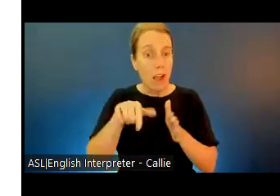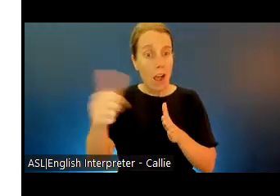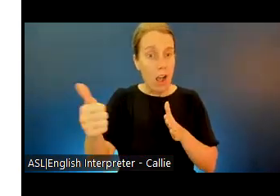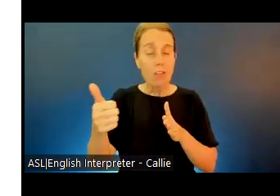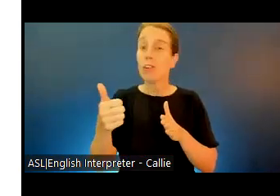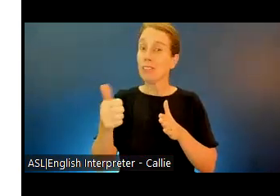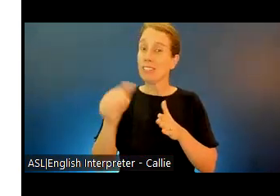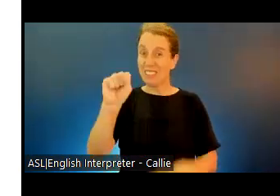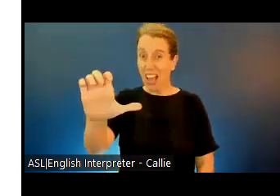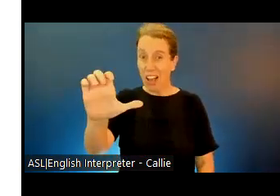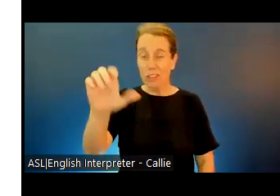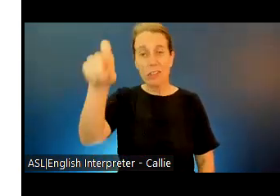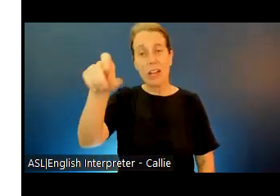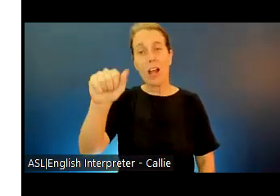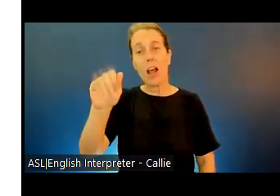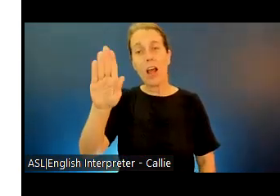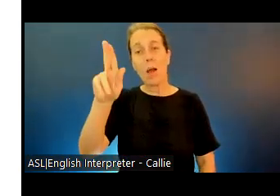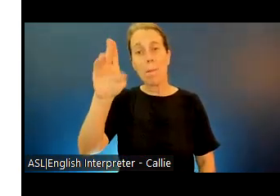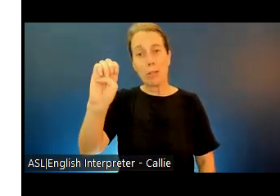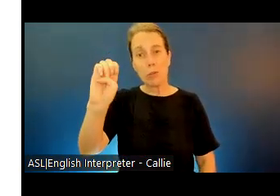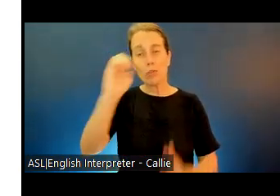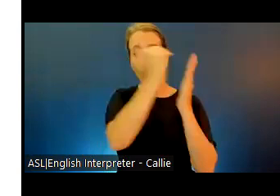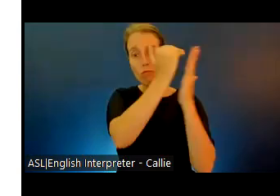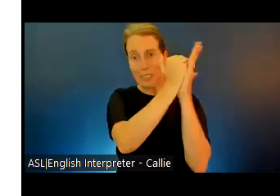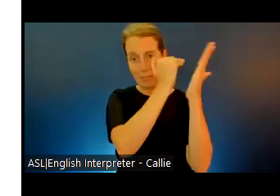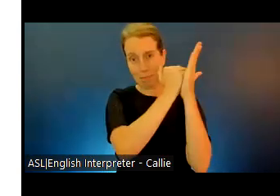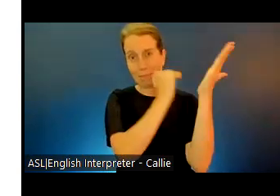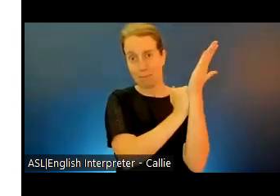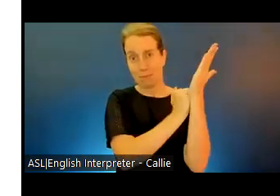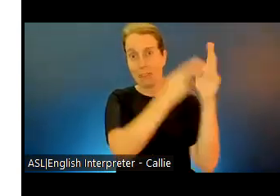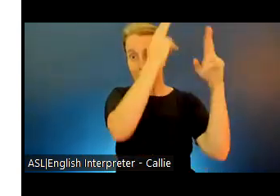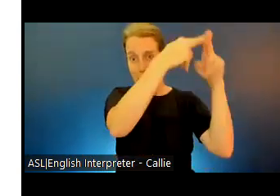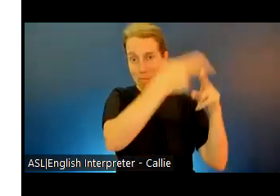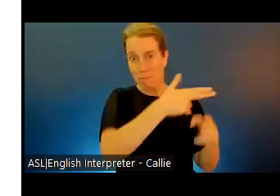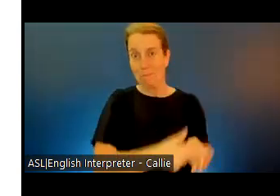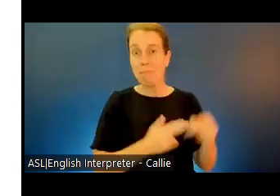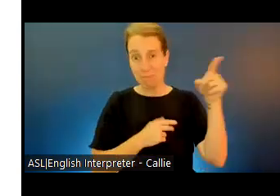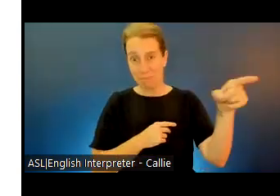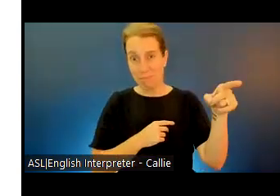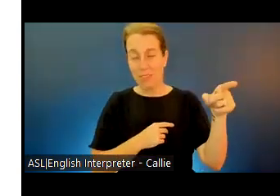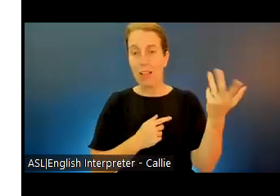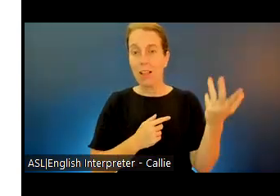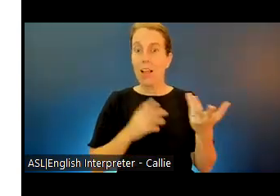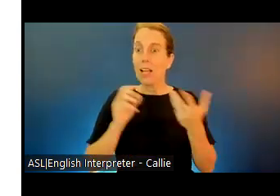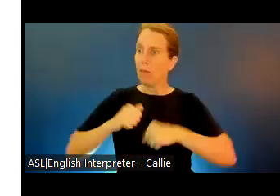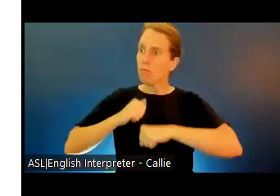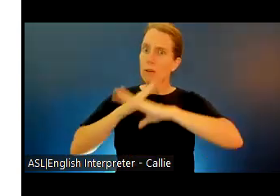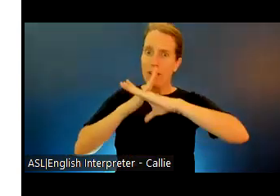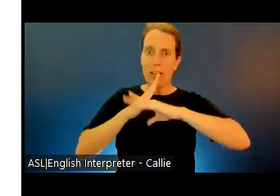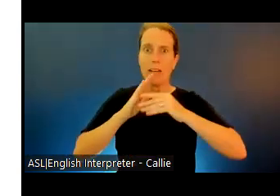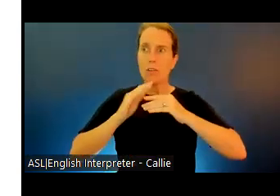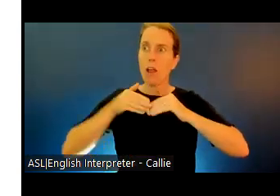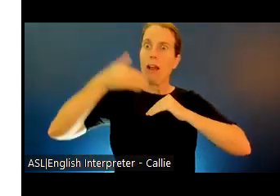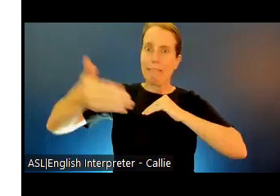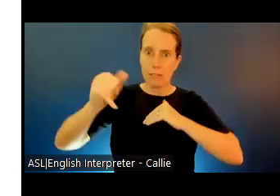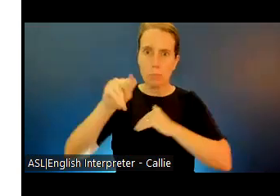a situation that we can prevent further abuse by simply knowing who was the one who was involved in the abuse in the first place and making sure